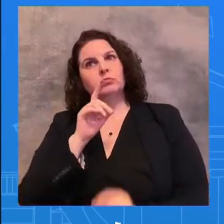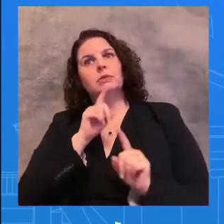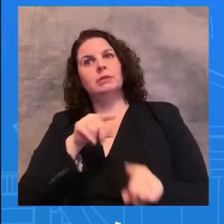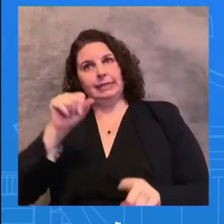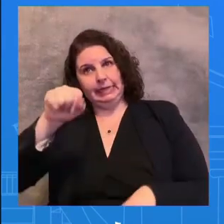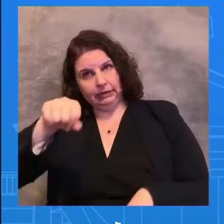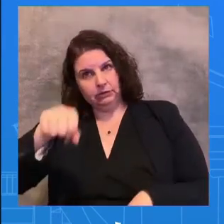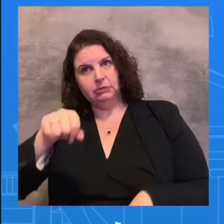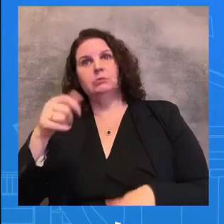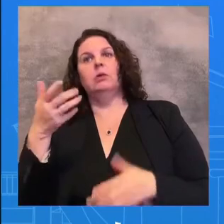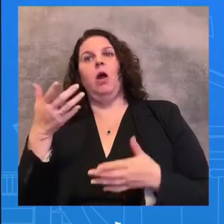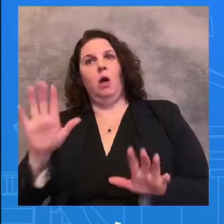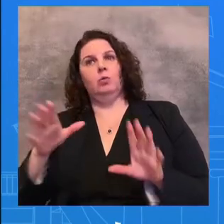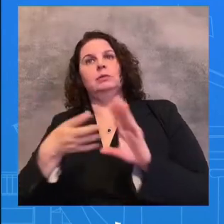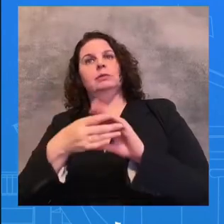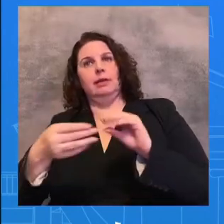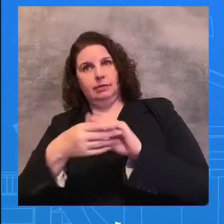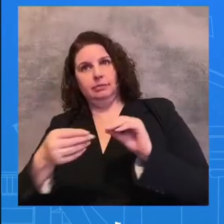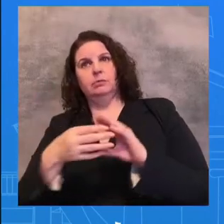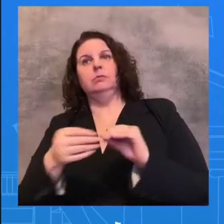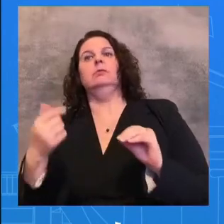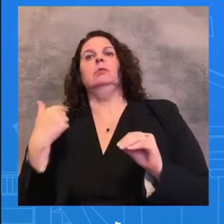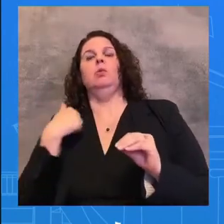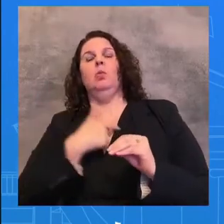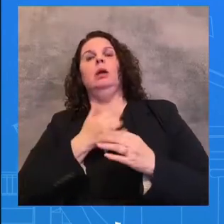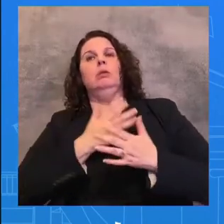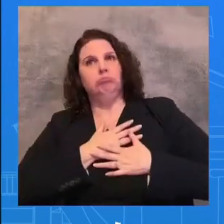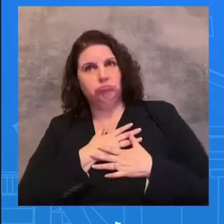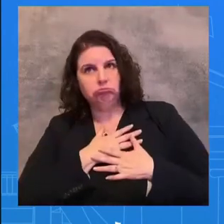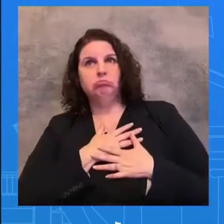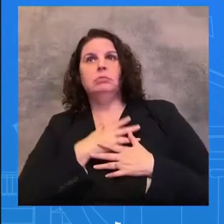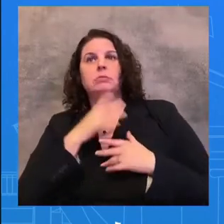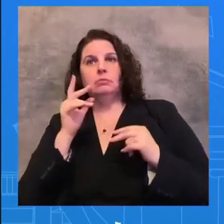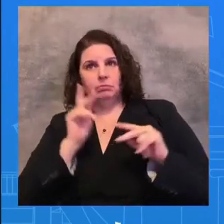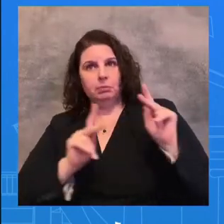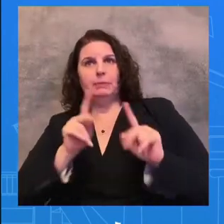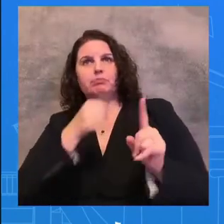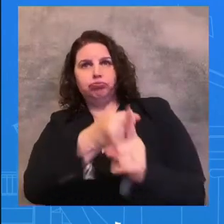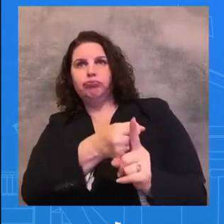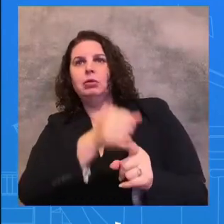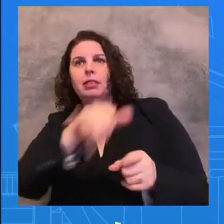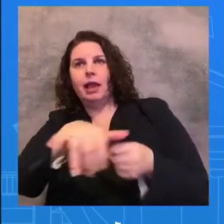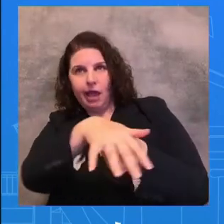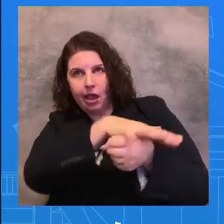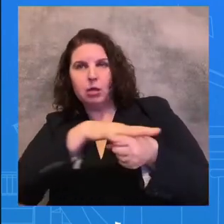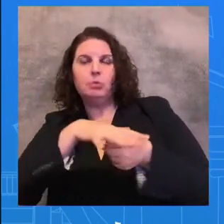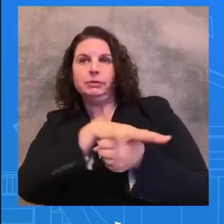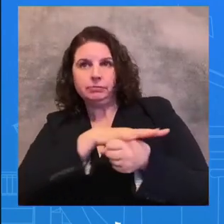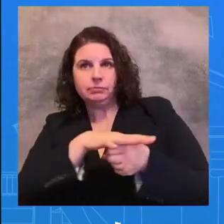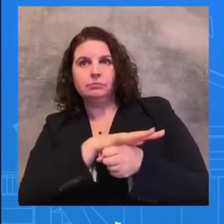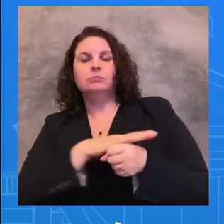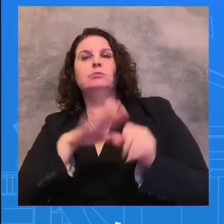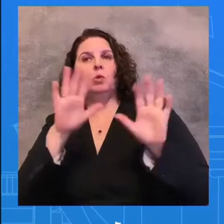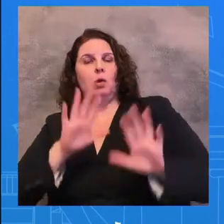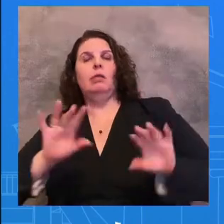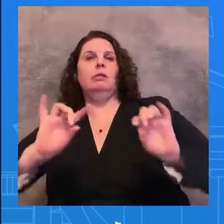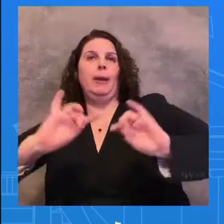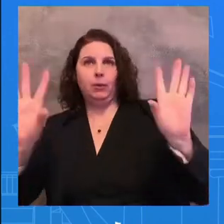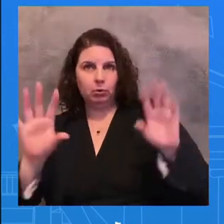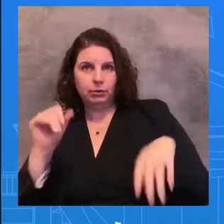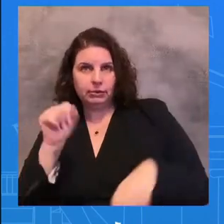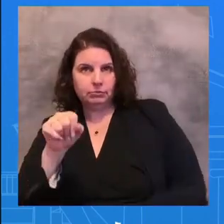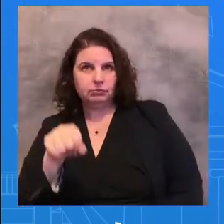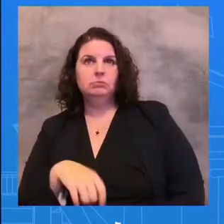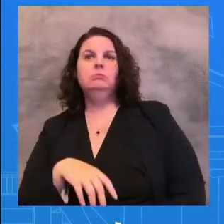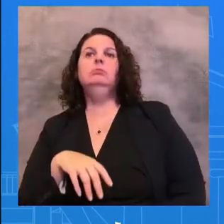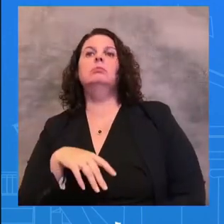in our thoughts and how devastating it's been with these extreme weather and what it's led to. And obviously, people have lost their lives. And so it's